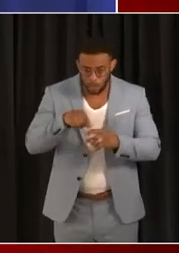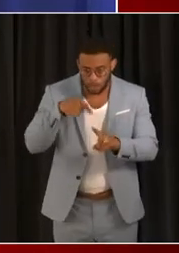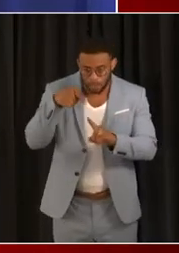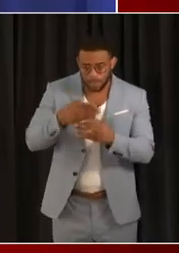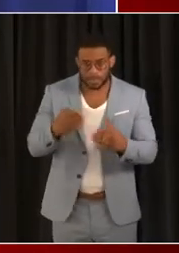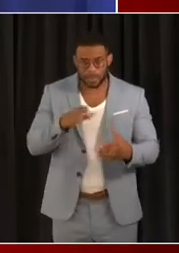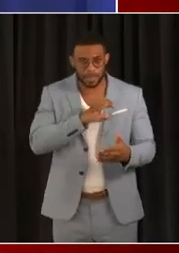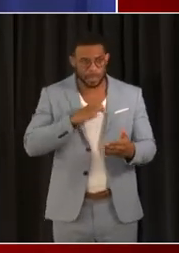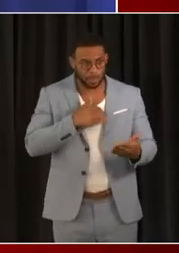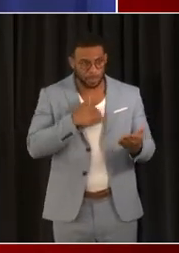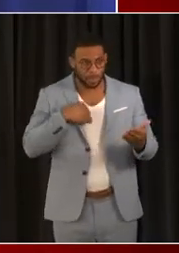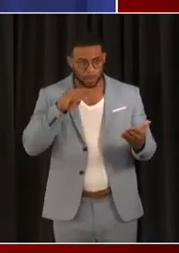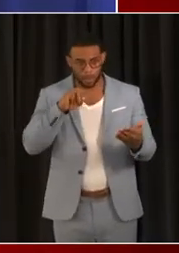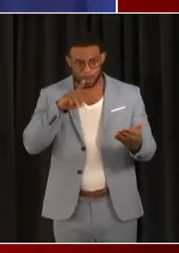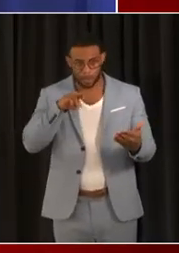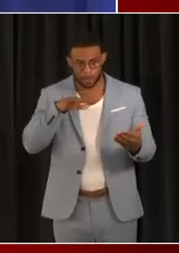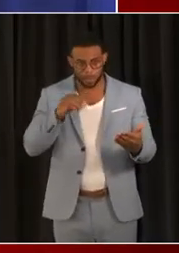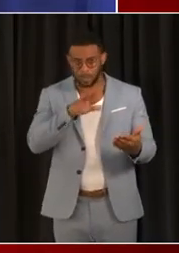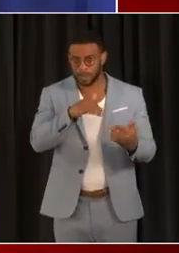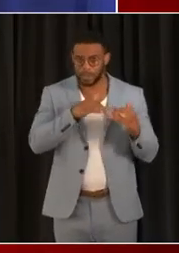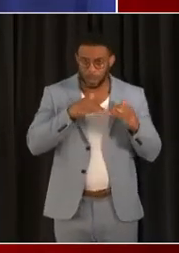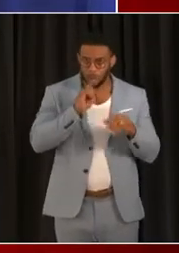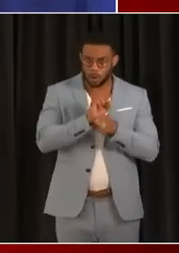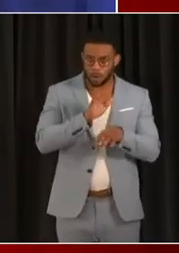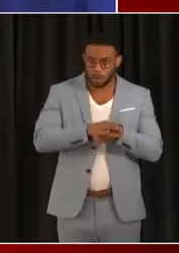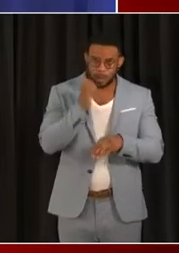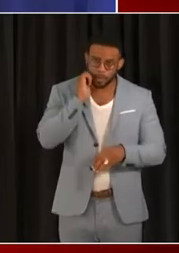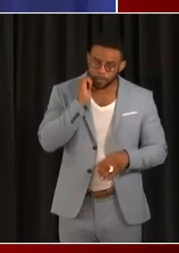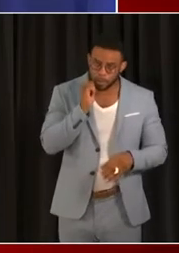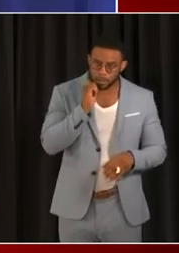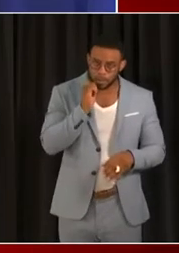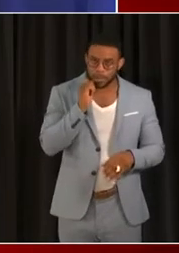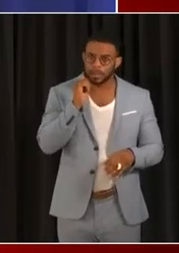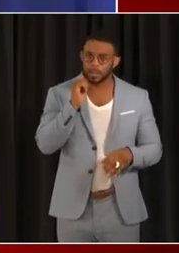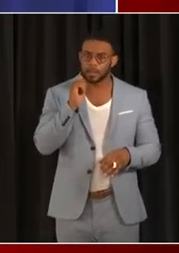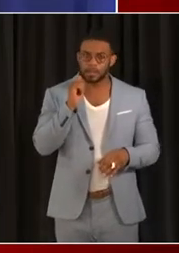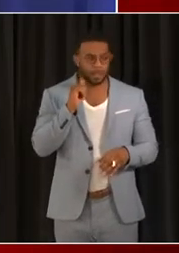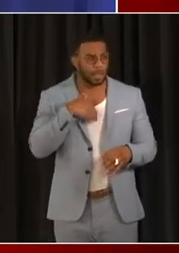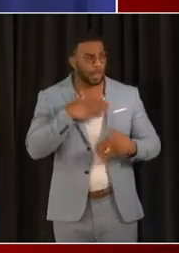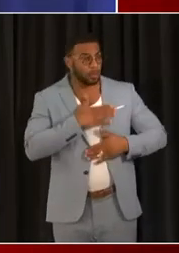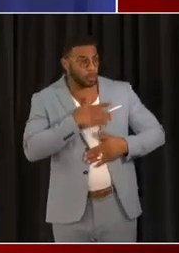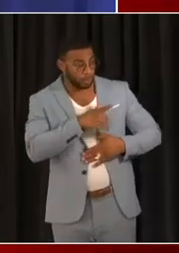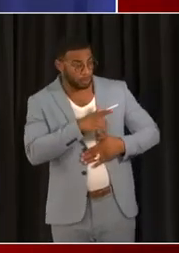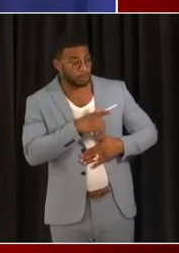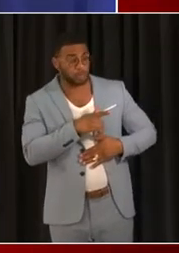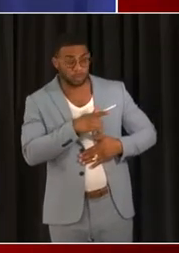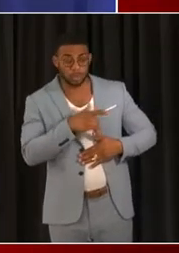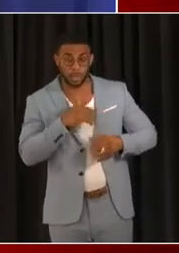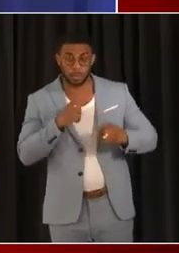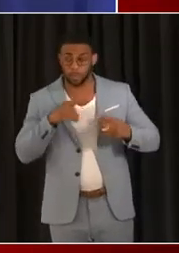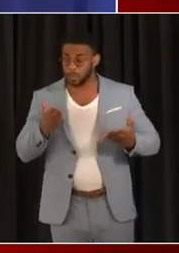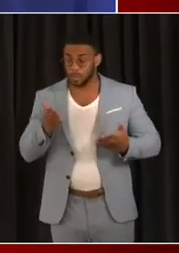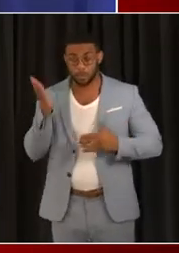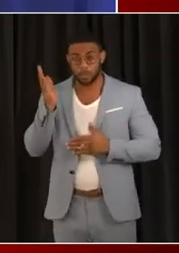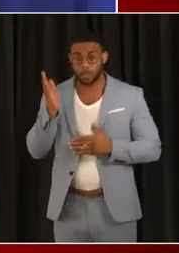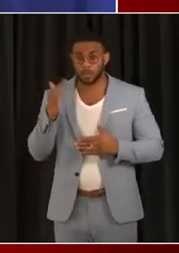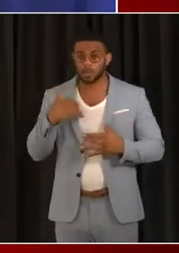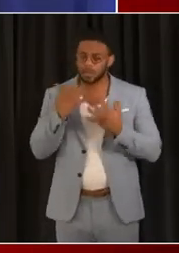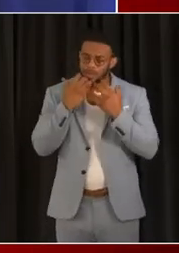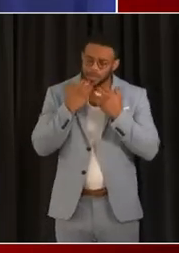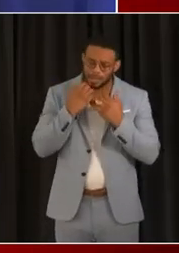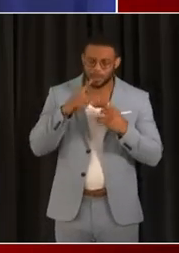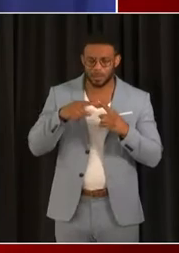around the things that Councilmember McDuffie and his colleagues are working on every day. And so, Deputy Mayor, I appreciate this opportunity to be here.